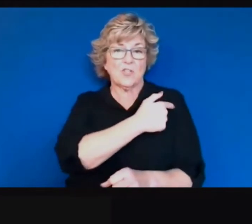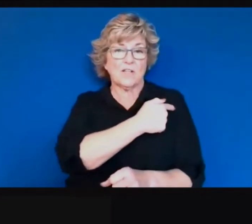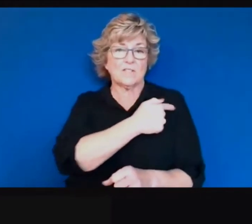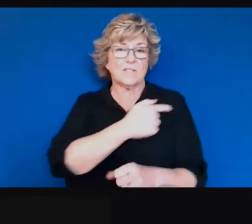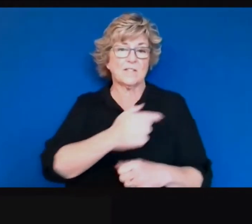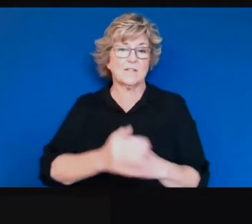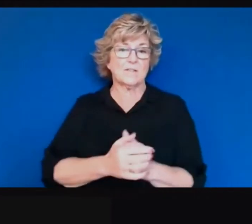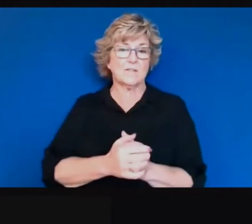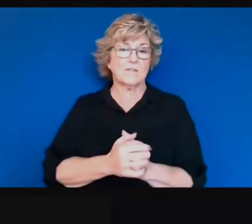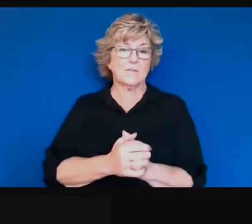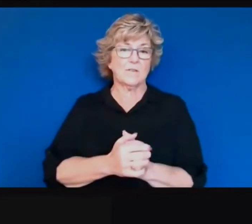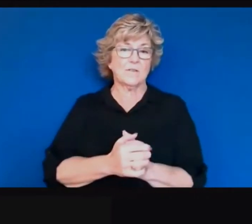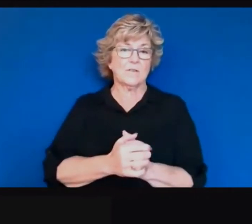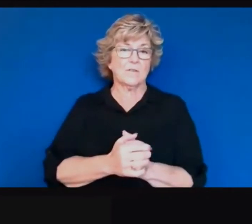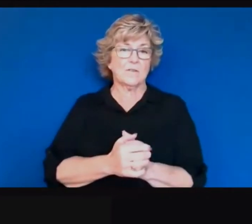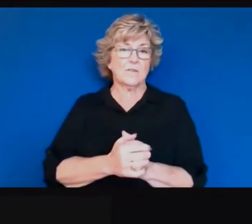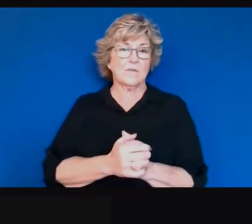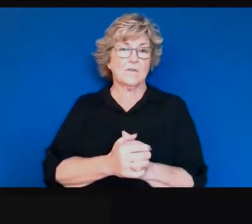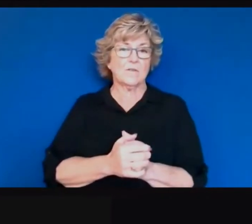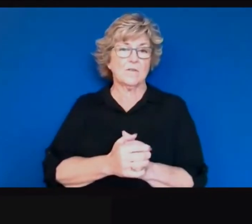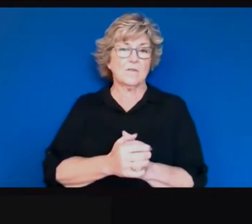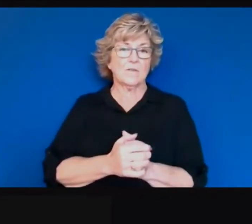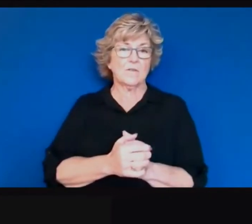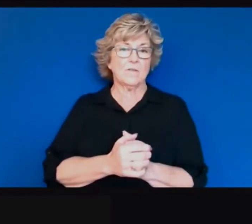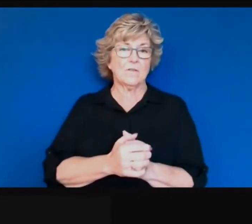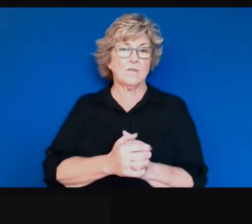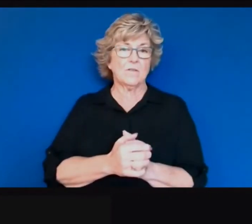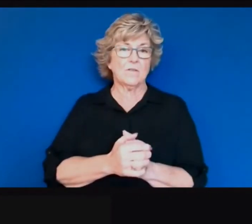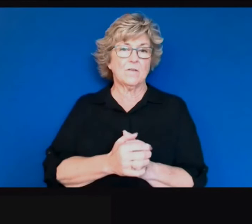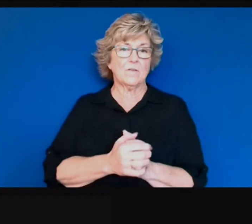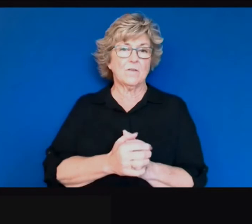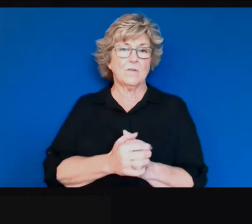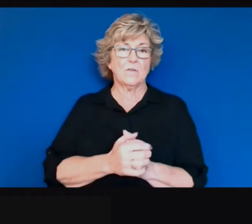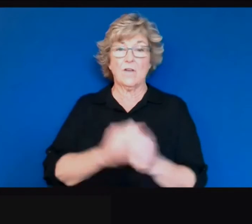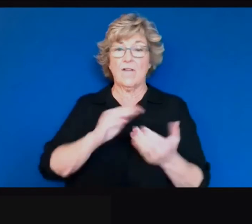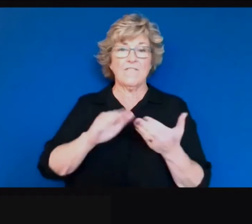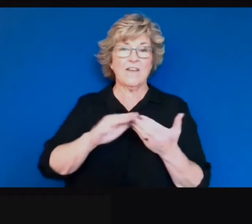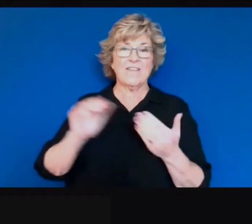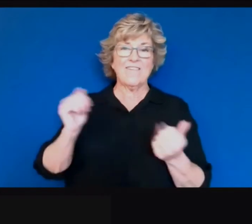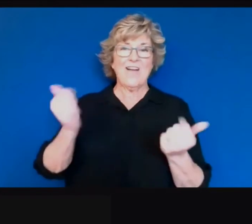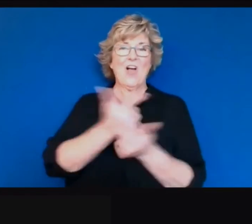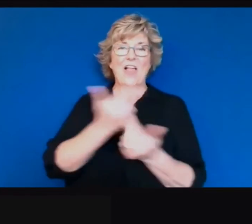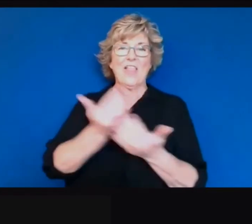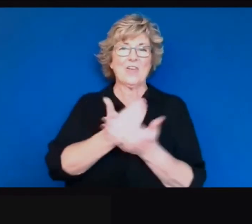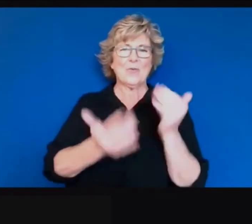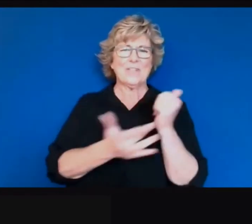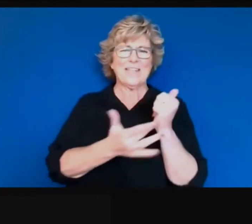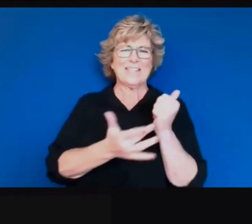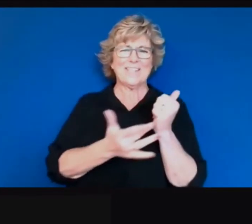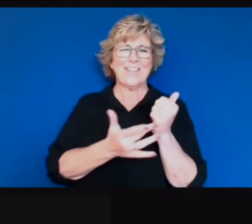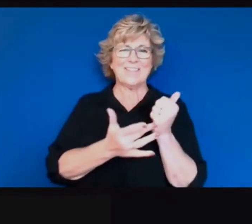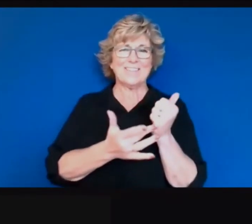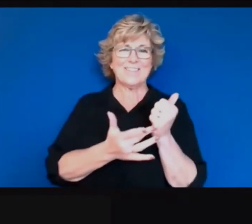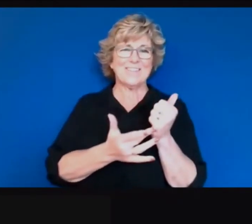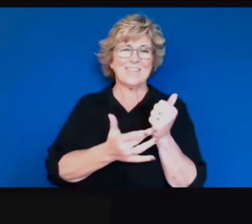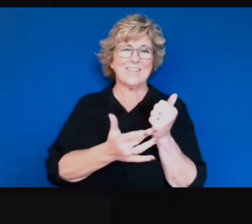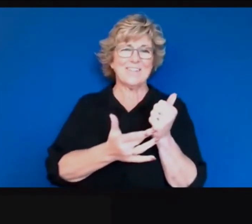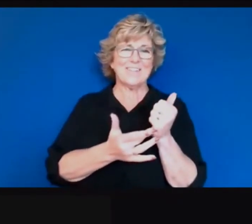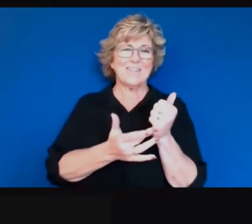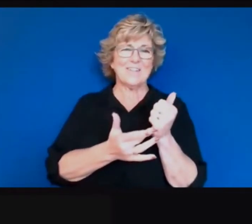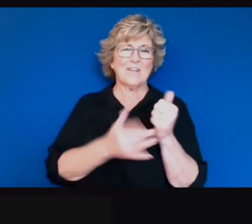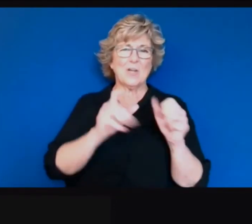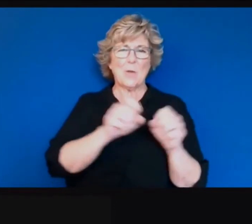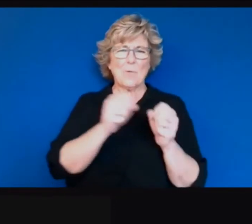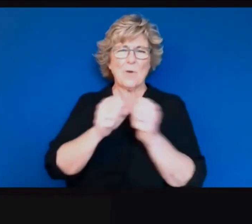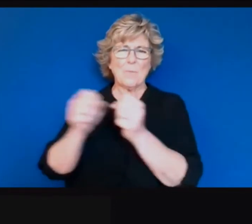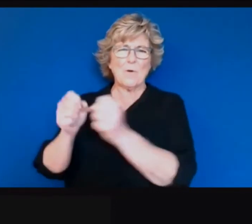a vaccine? Yeah, and forgive me and forgive all of us with this new technology, and you were breaking up a little